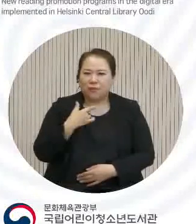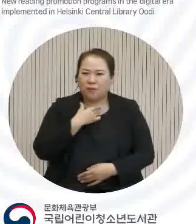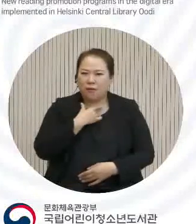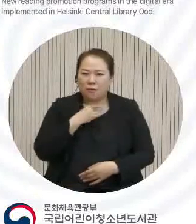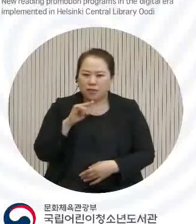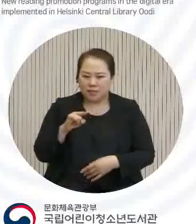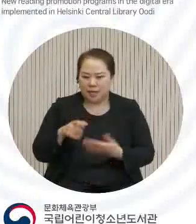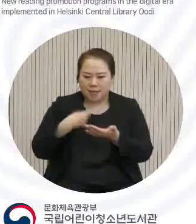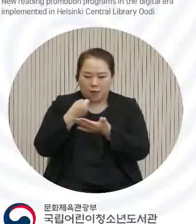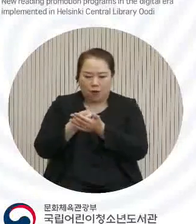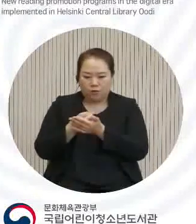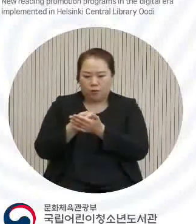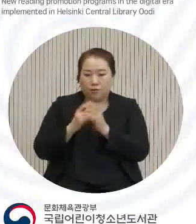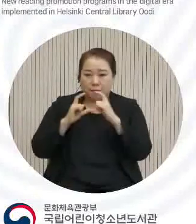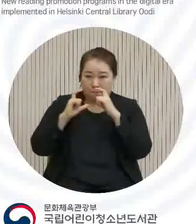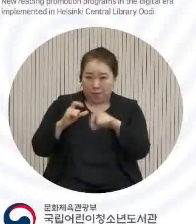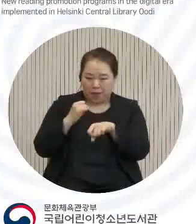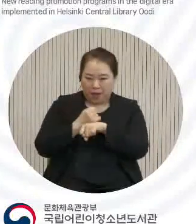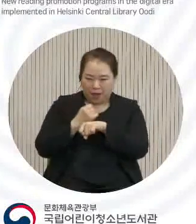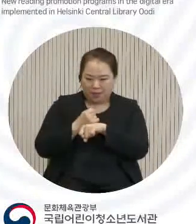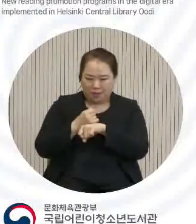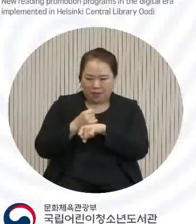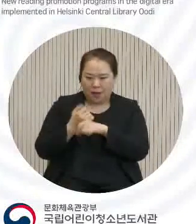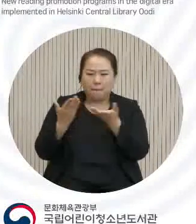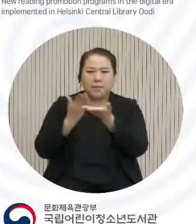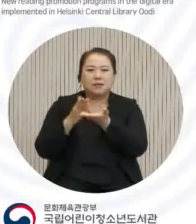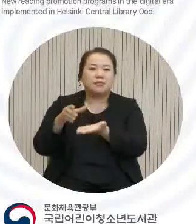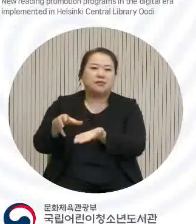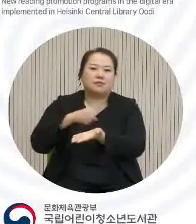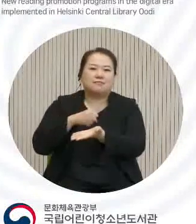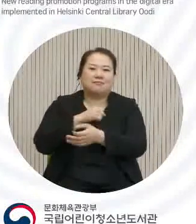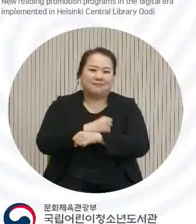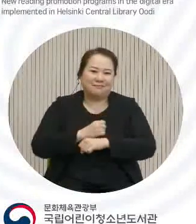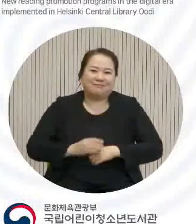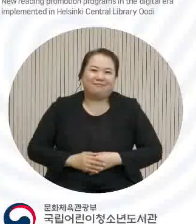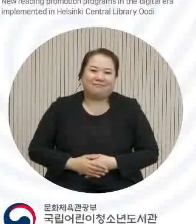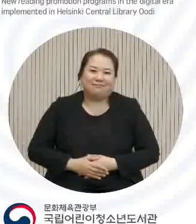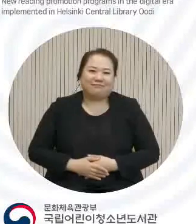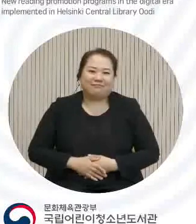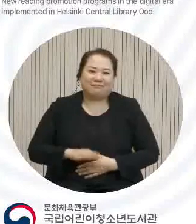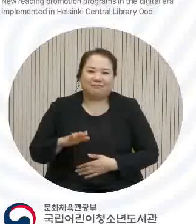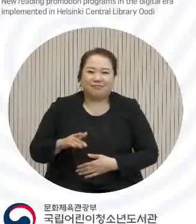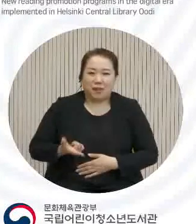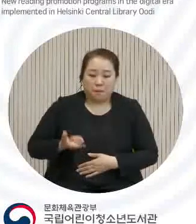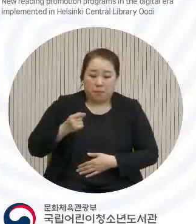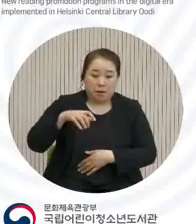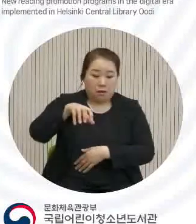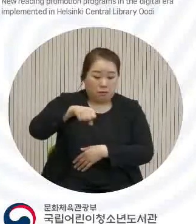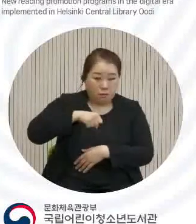The team that manages to catch the words fastest is the winner.